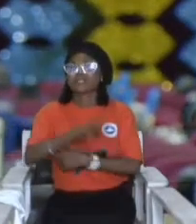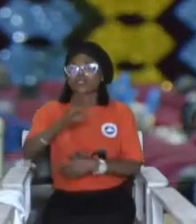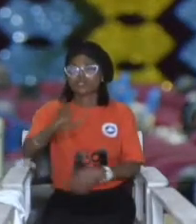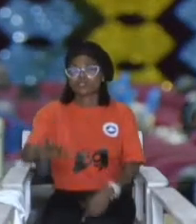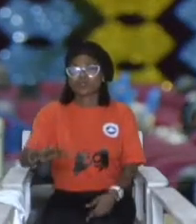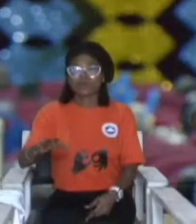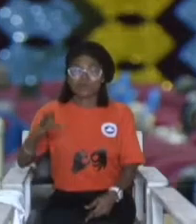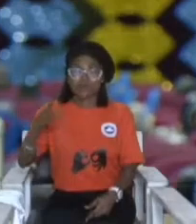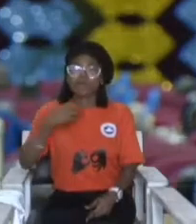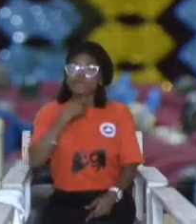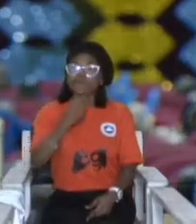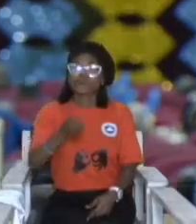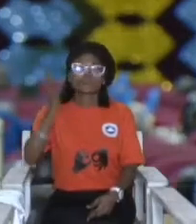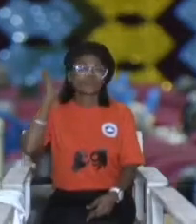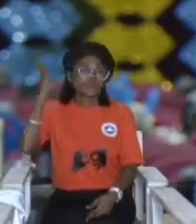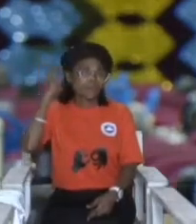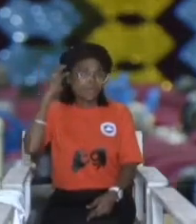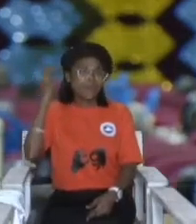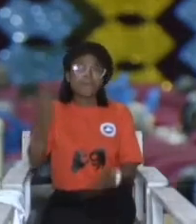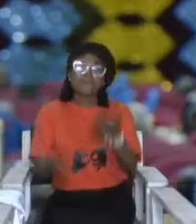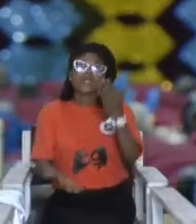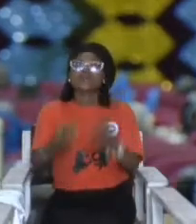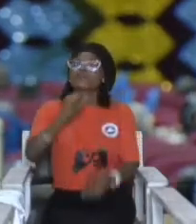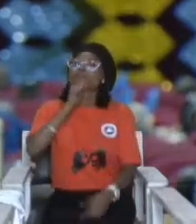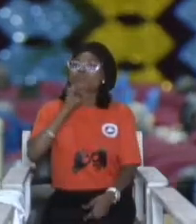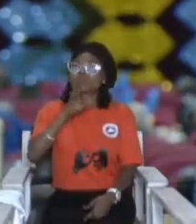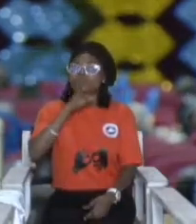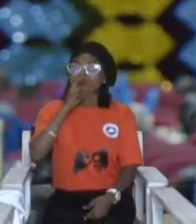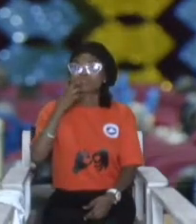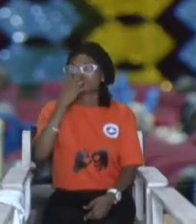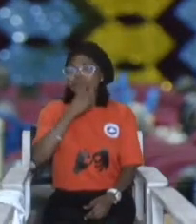may you not be speechless.